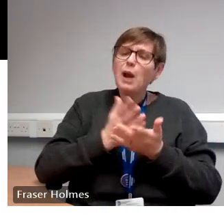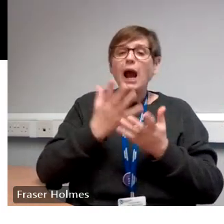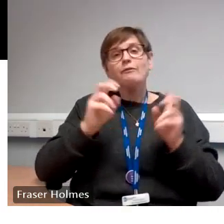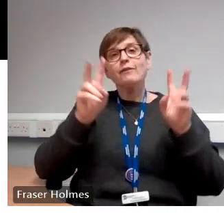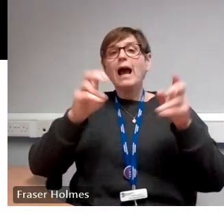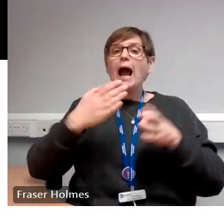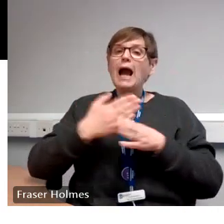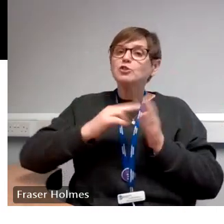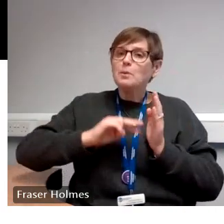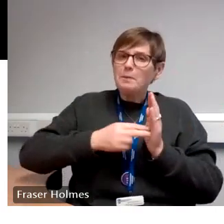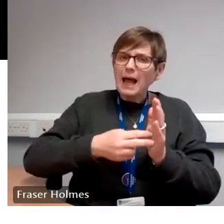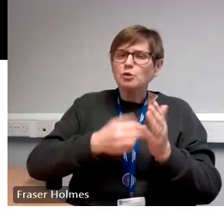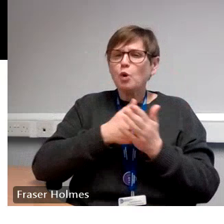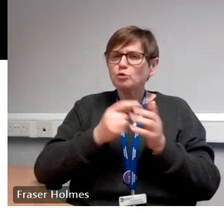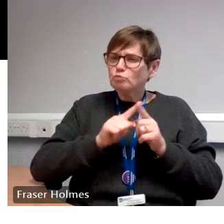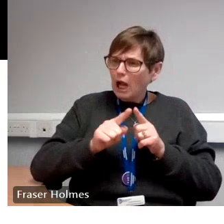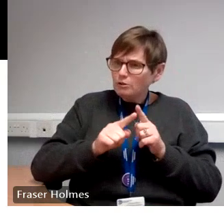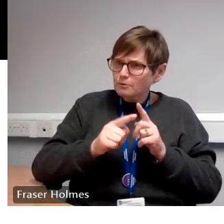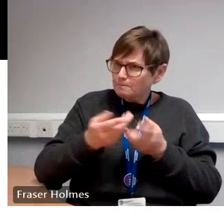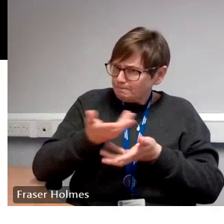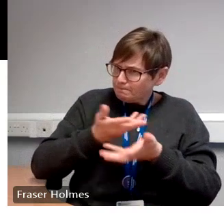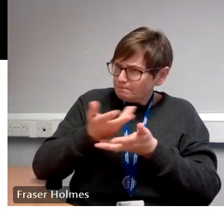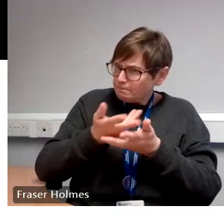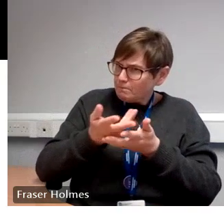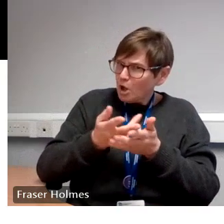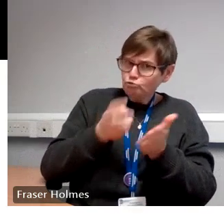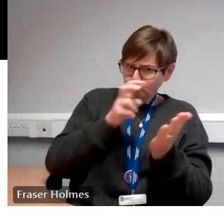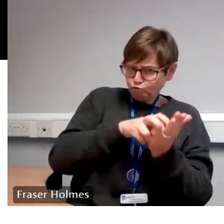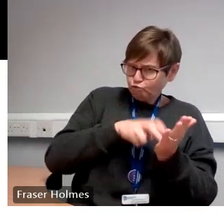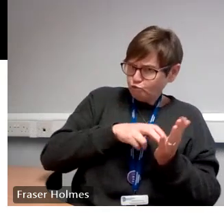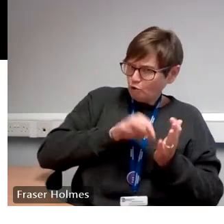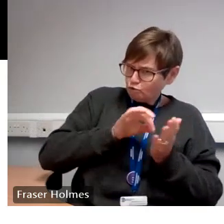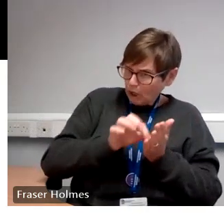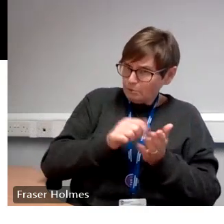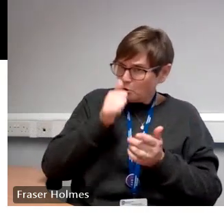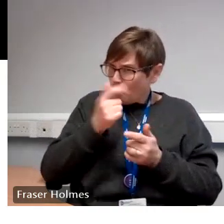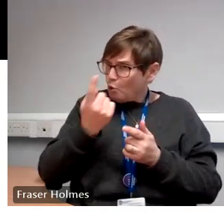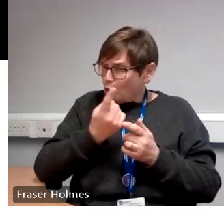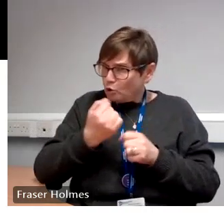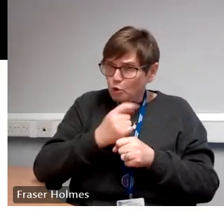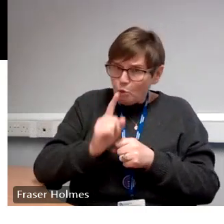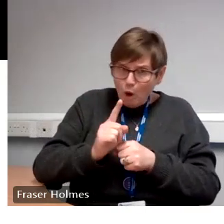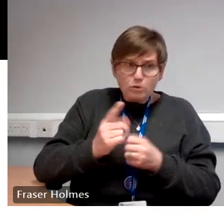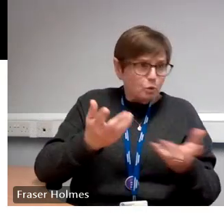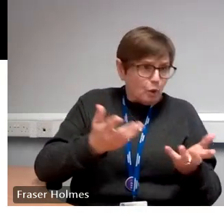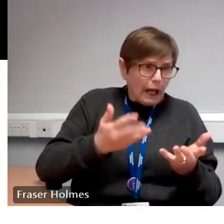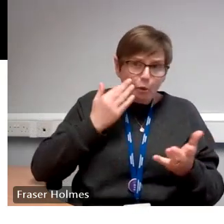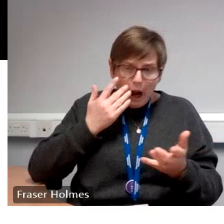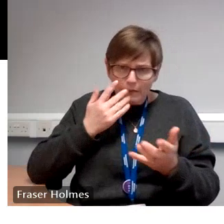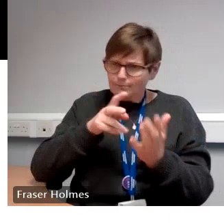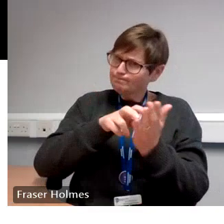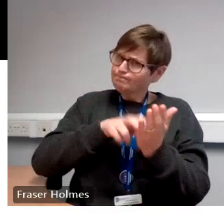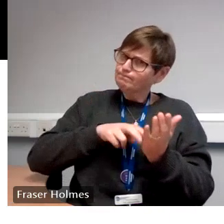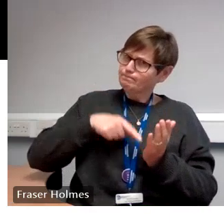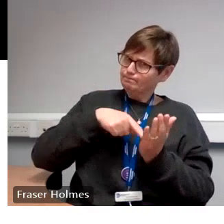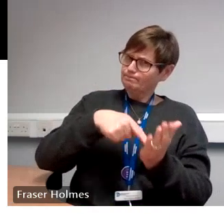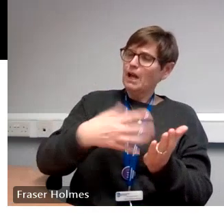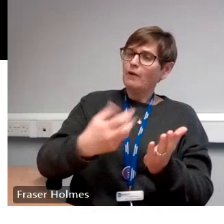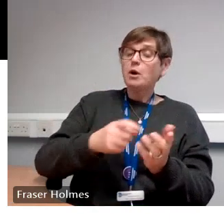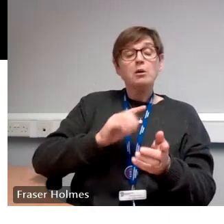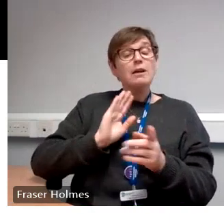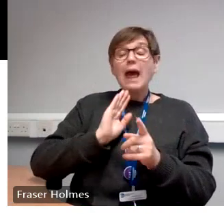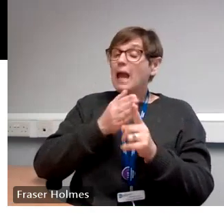we'll always try to write down what we're going to do so that everybody knows who's doing what, where and when. And the main aim is to connect